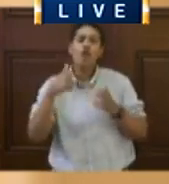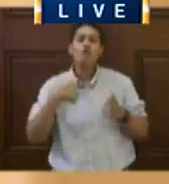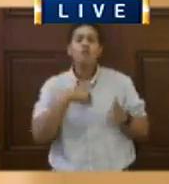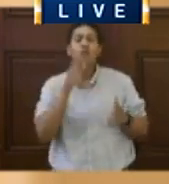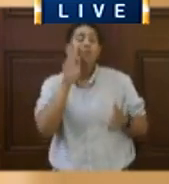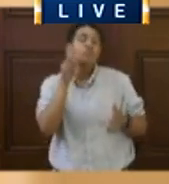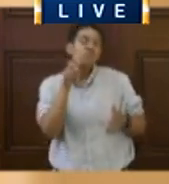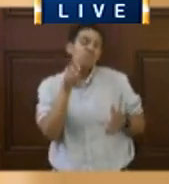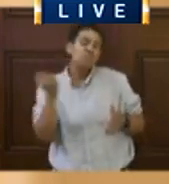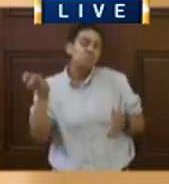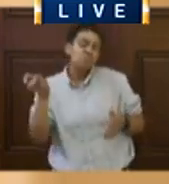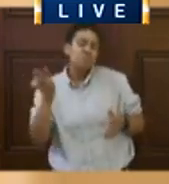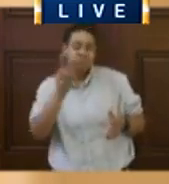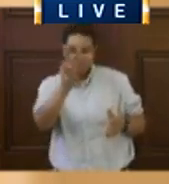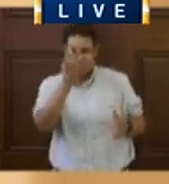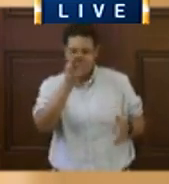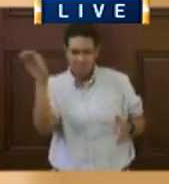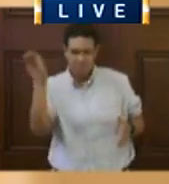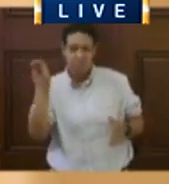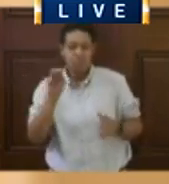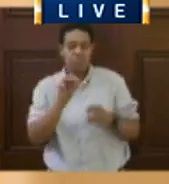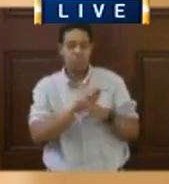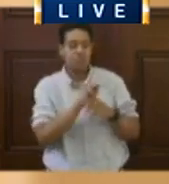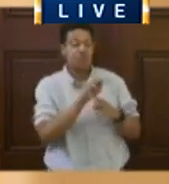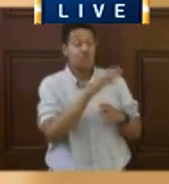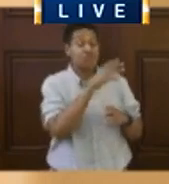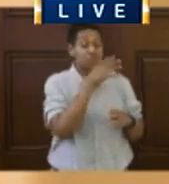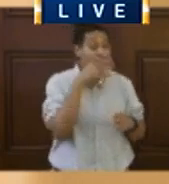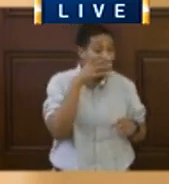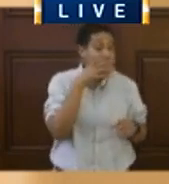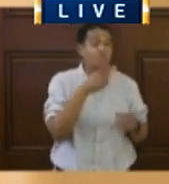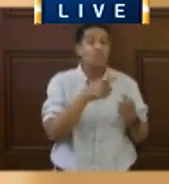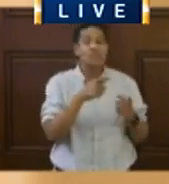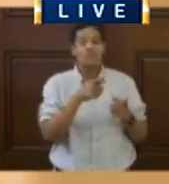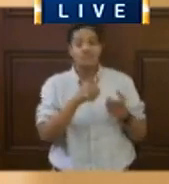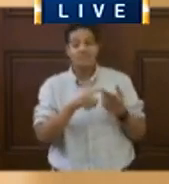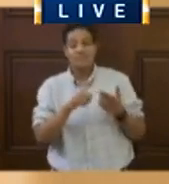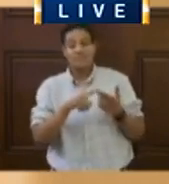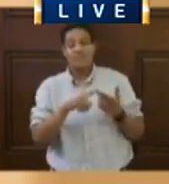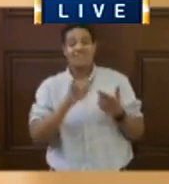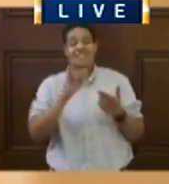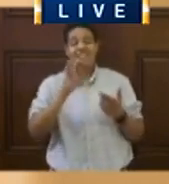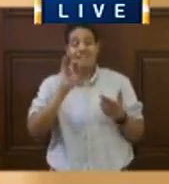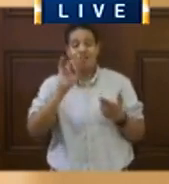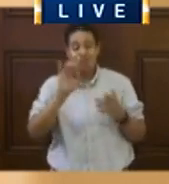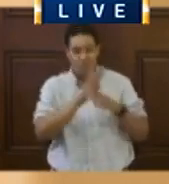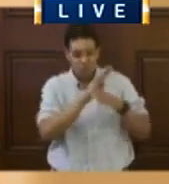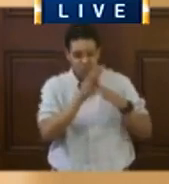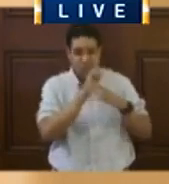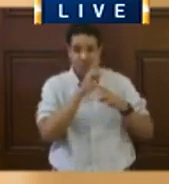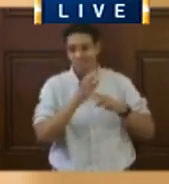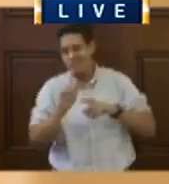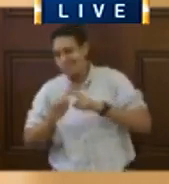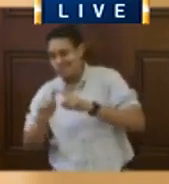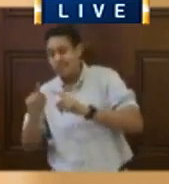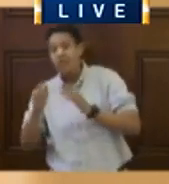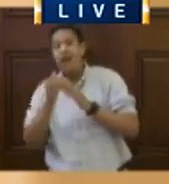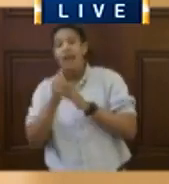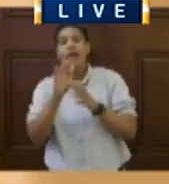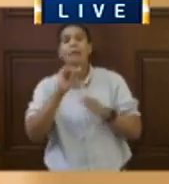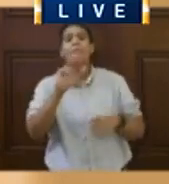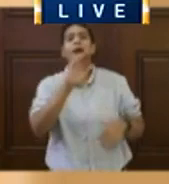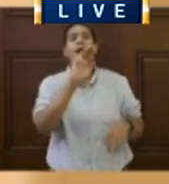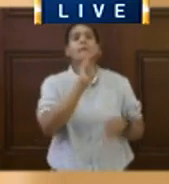Ministry of Industry, Commerce, Agriculture, and Fisheries, led by Minister Audley Shaw, and with Minister Hutchinson, Minister